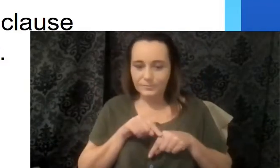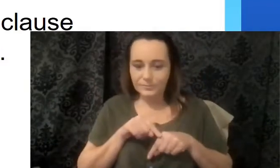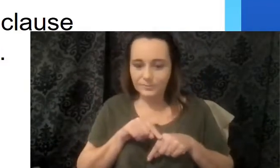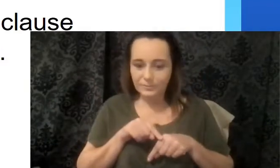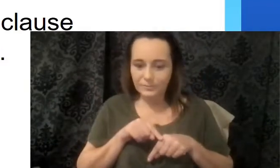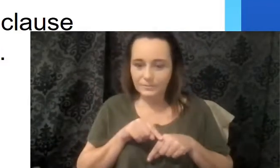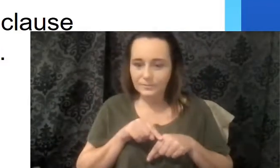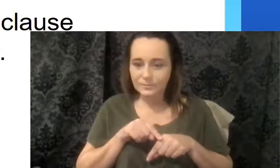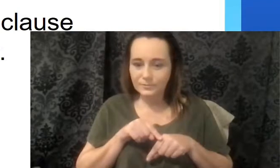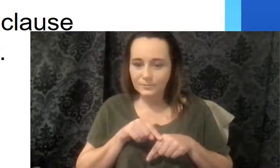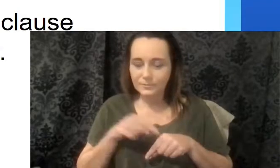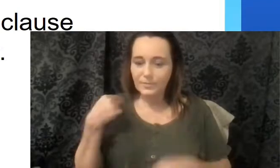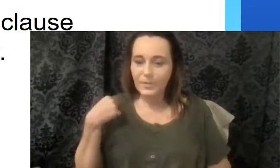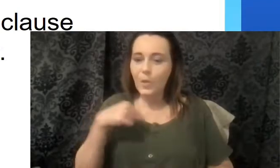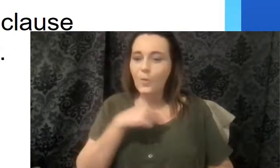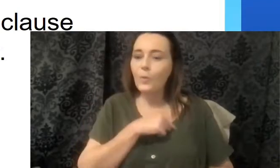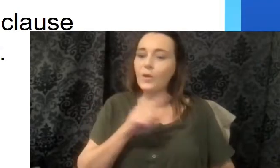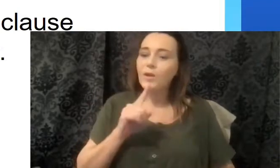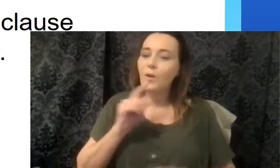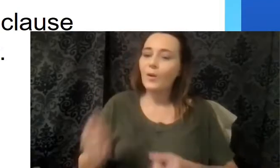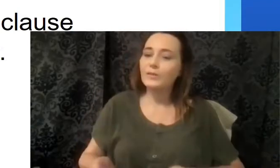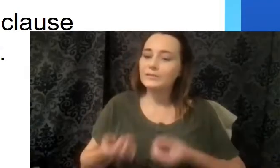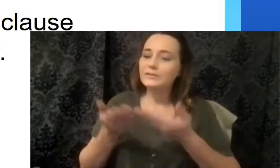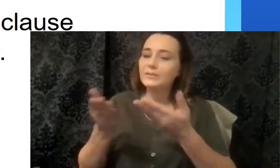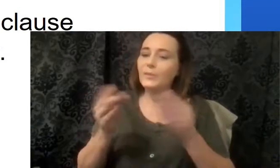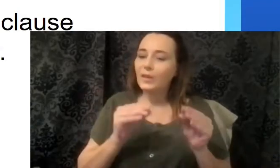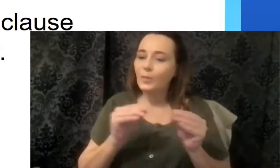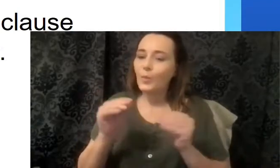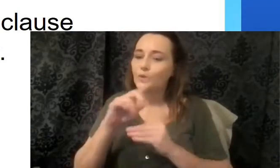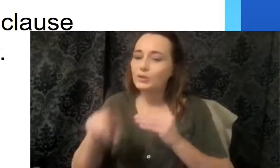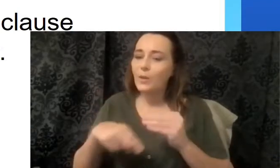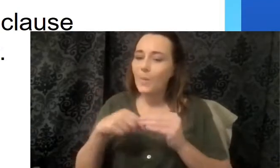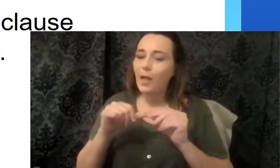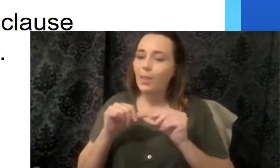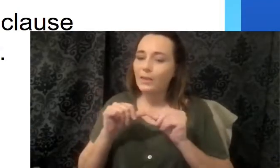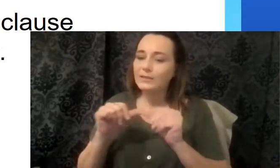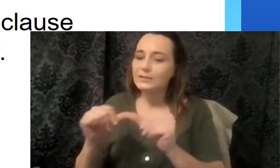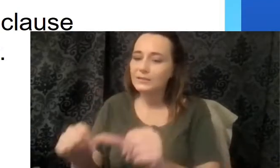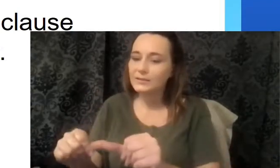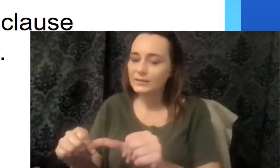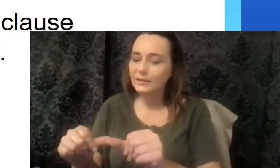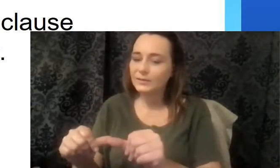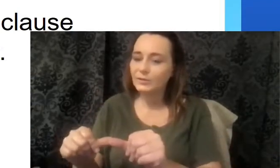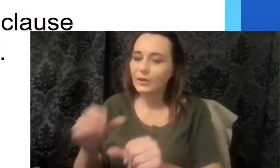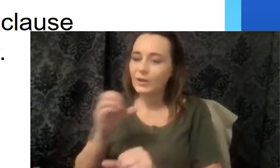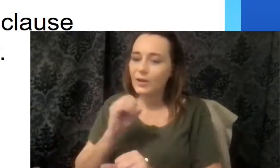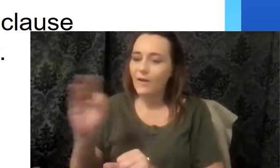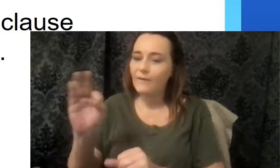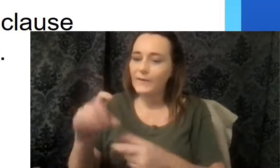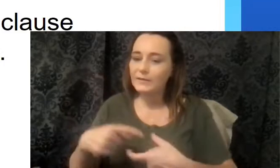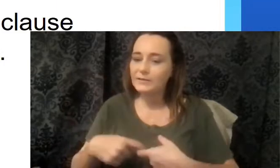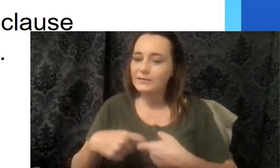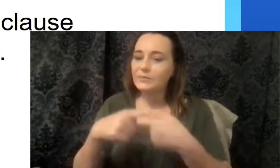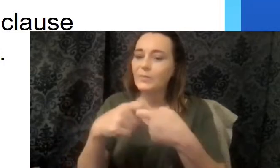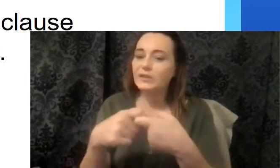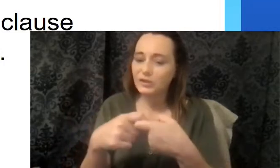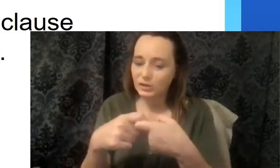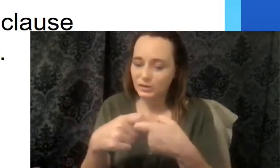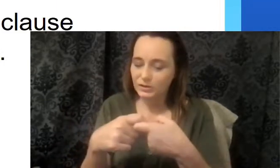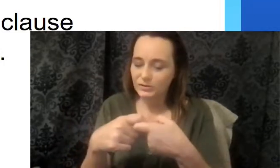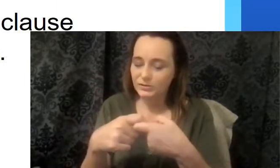we are submitting the motion about the continuation of the suspension, which